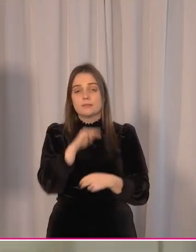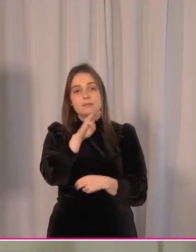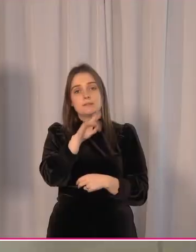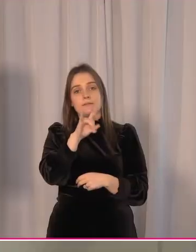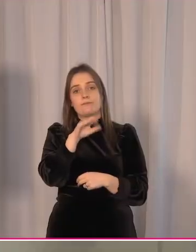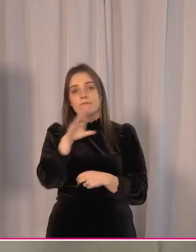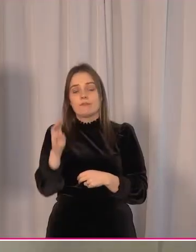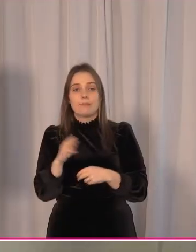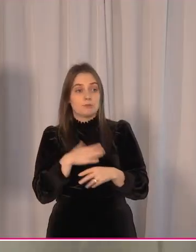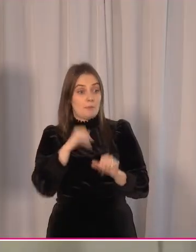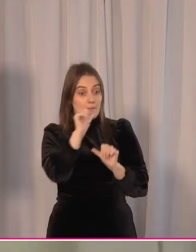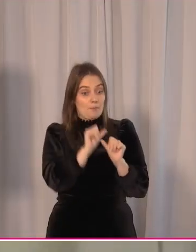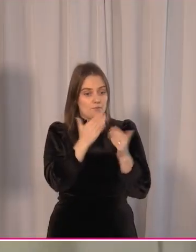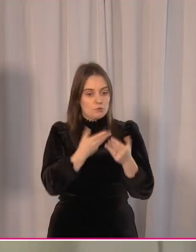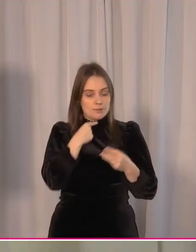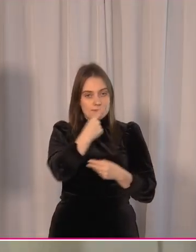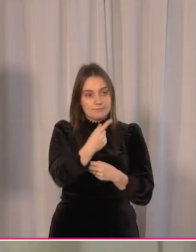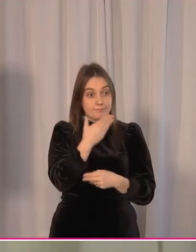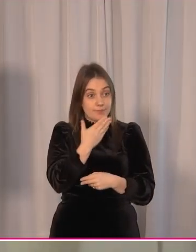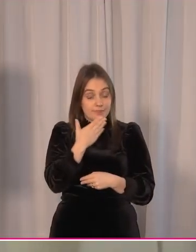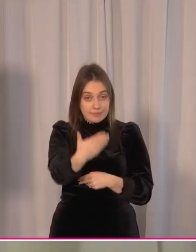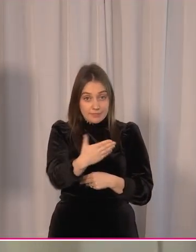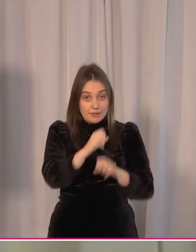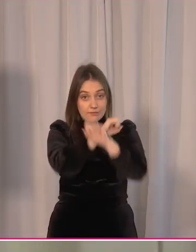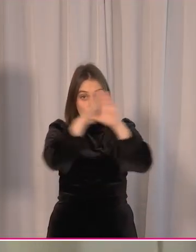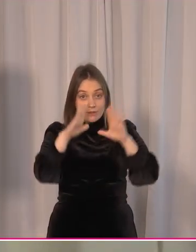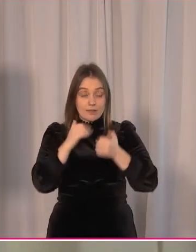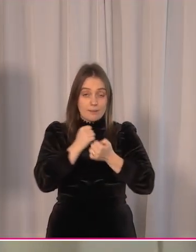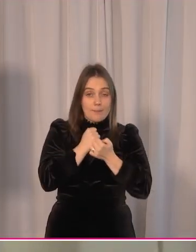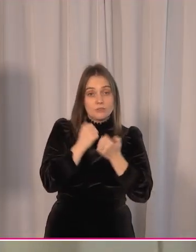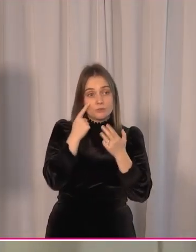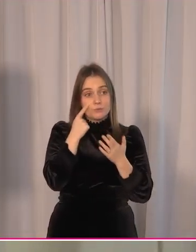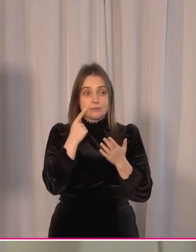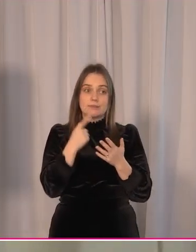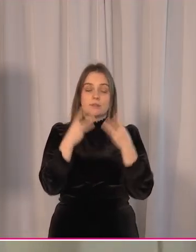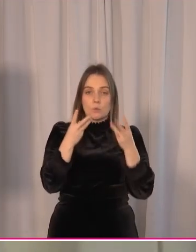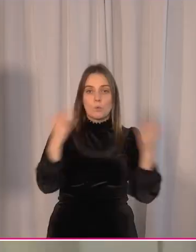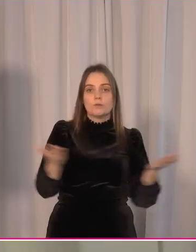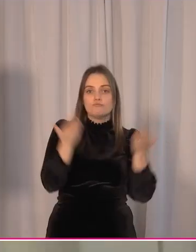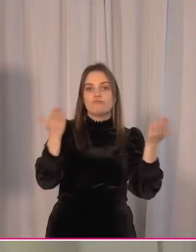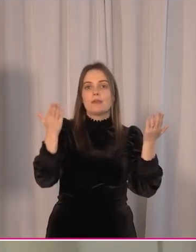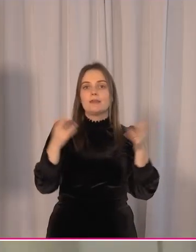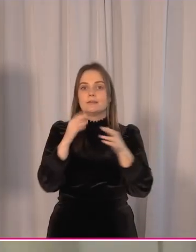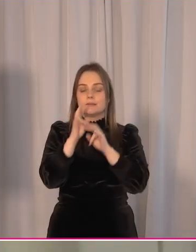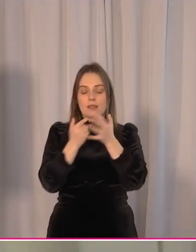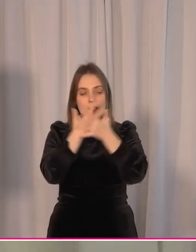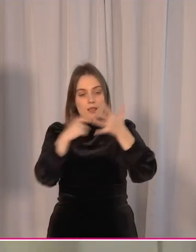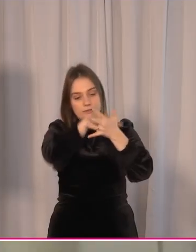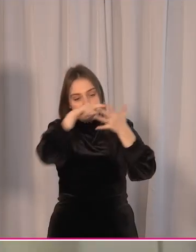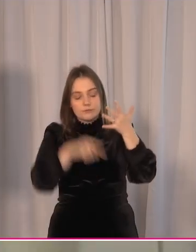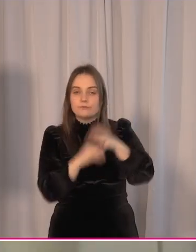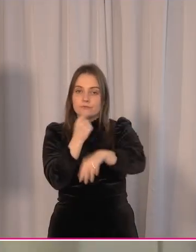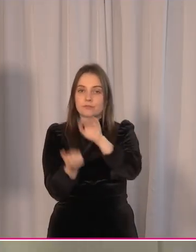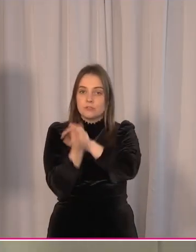or Well, just briefly, just to say thank you for the clear passion that you have to try and raise a really complex range of issues.